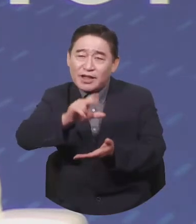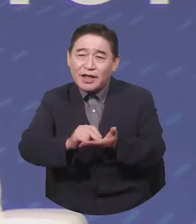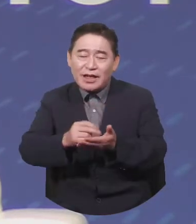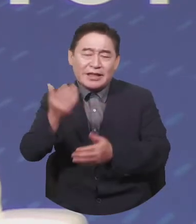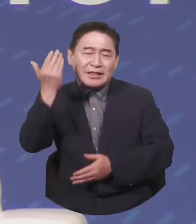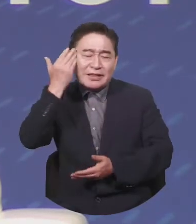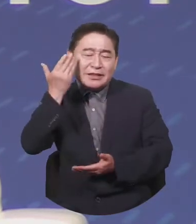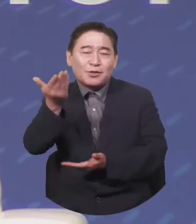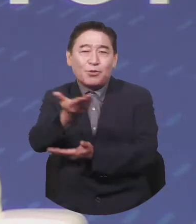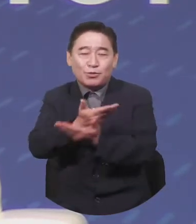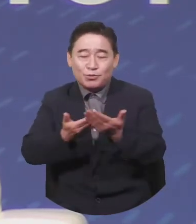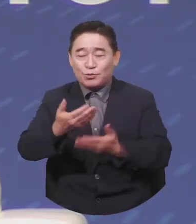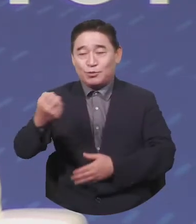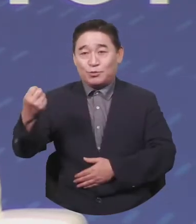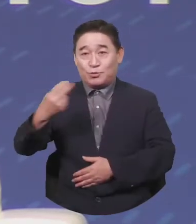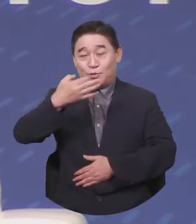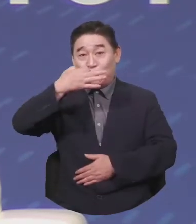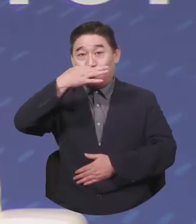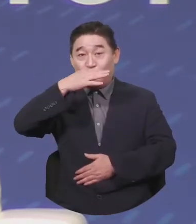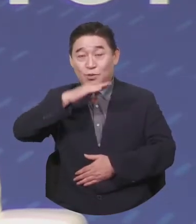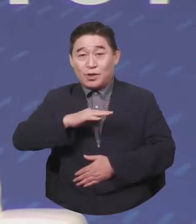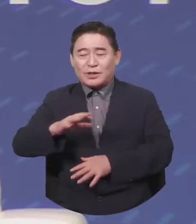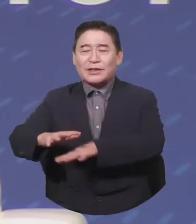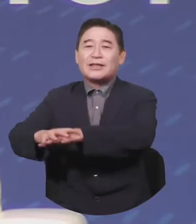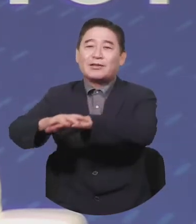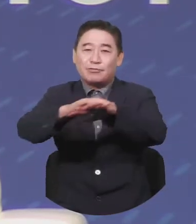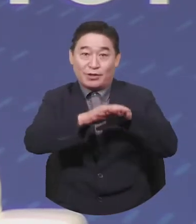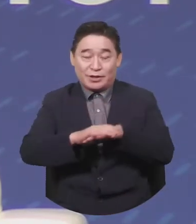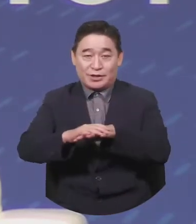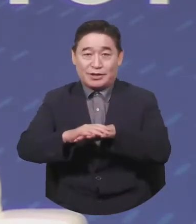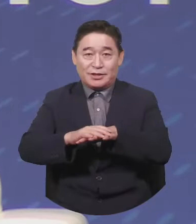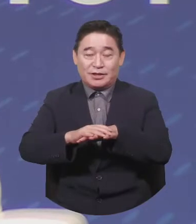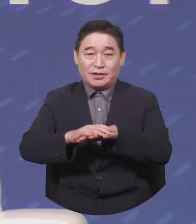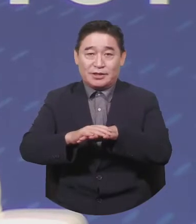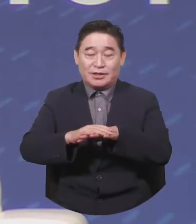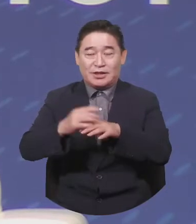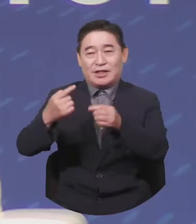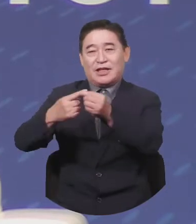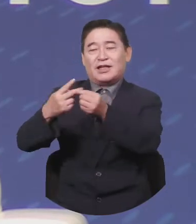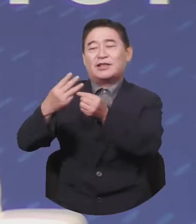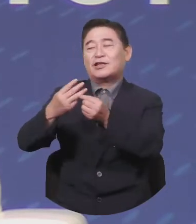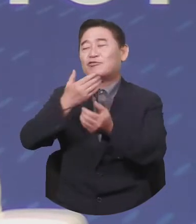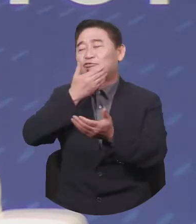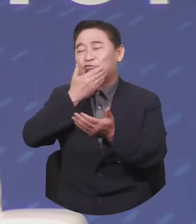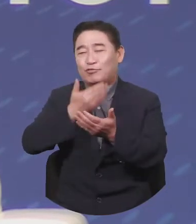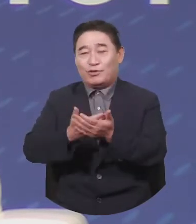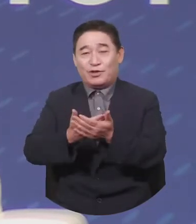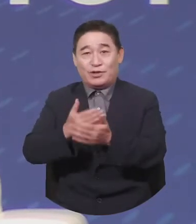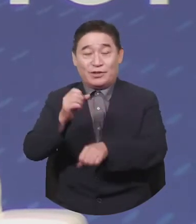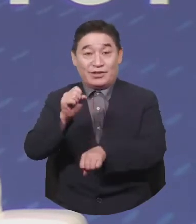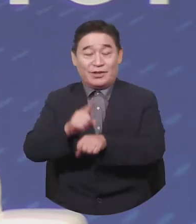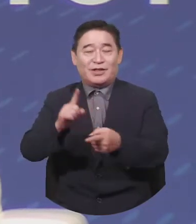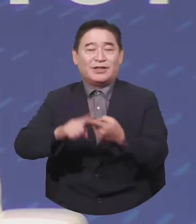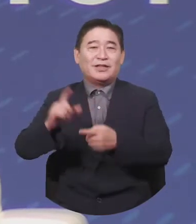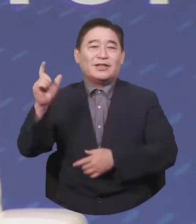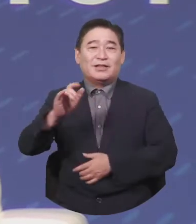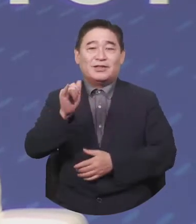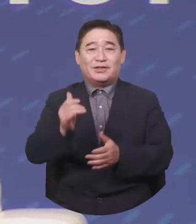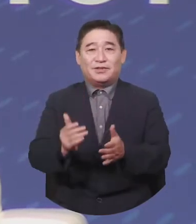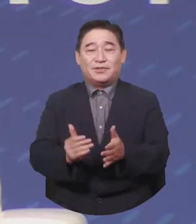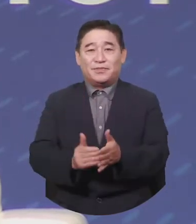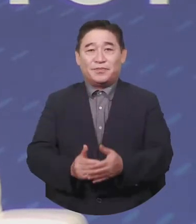networking for multilateralism. So all 3, the elements is so important to recognize the importance